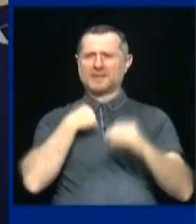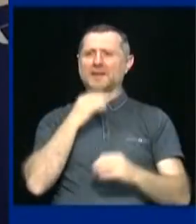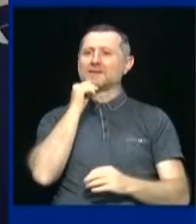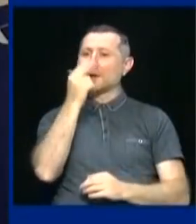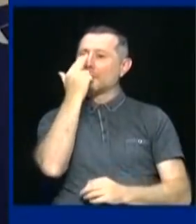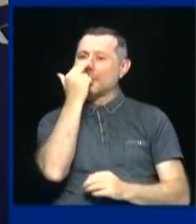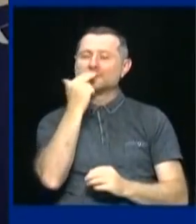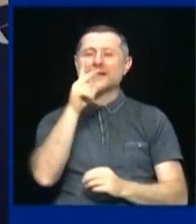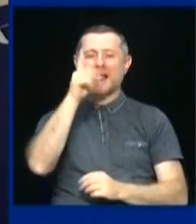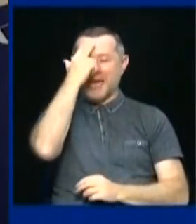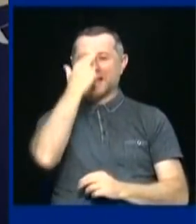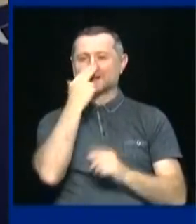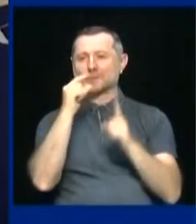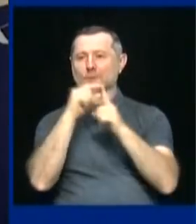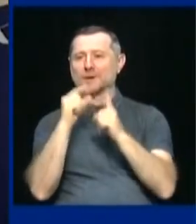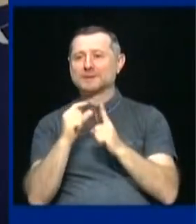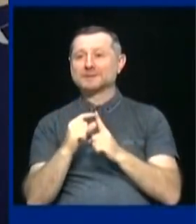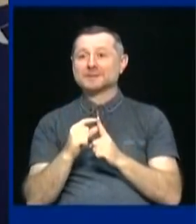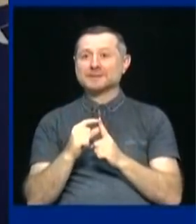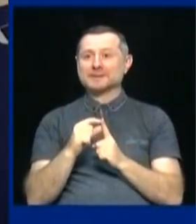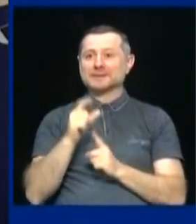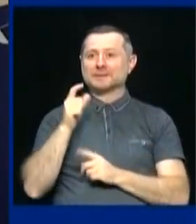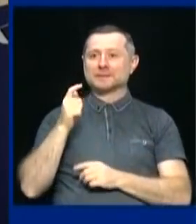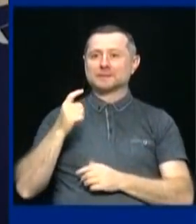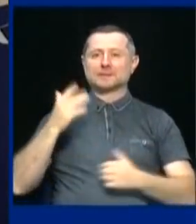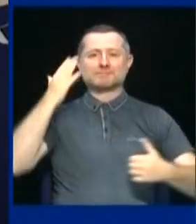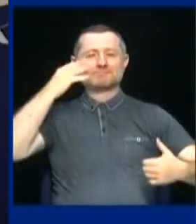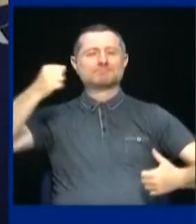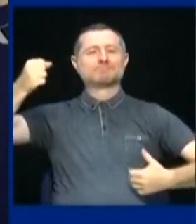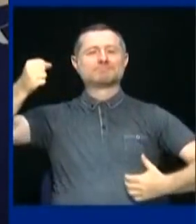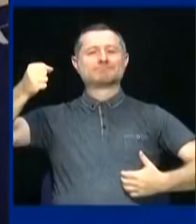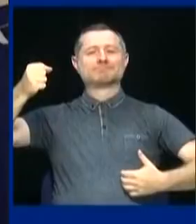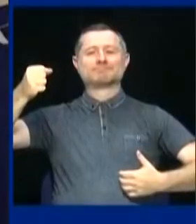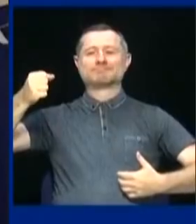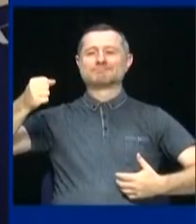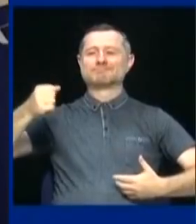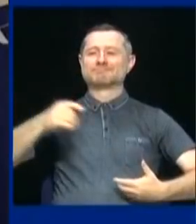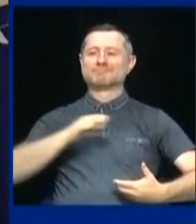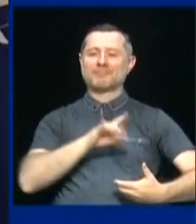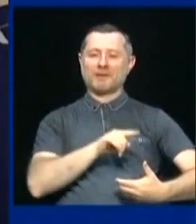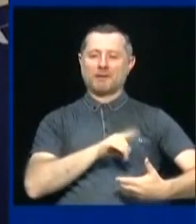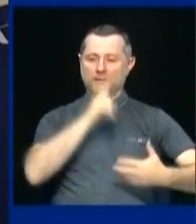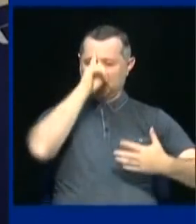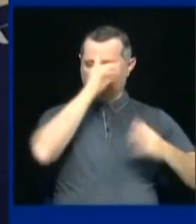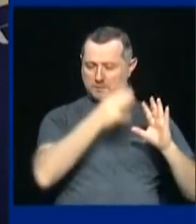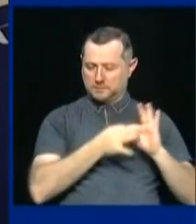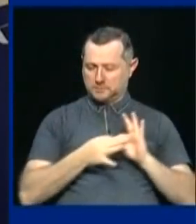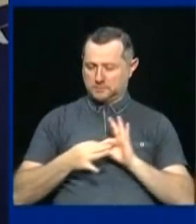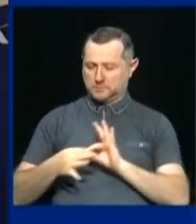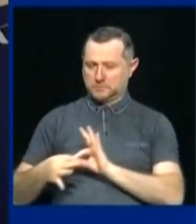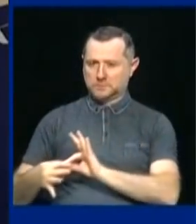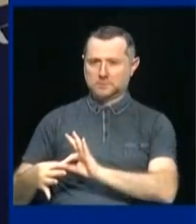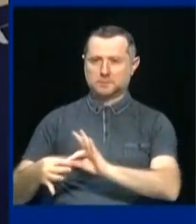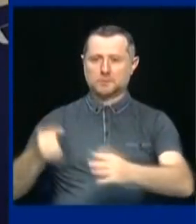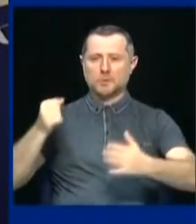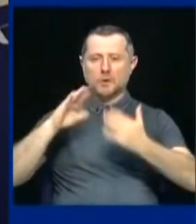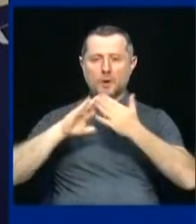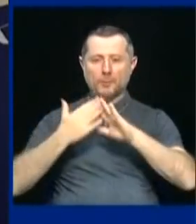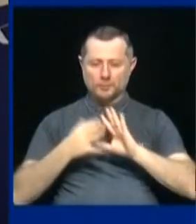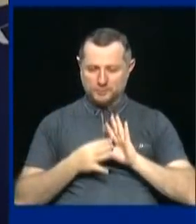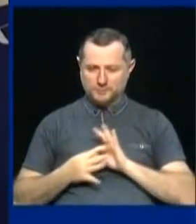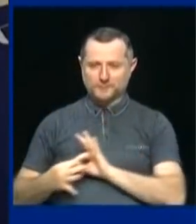of many, one, unity, community, love. That is